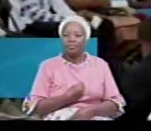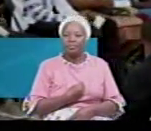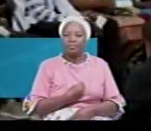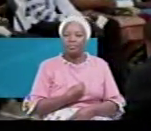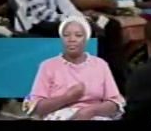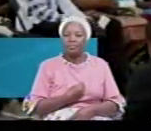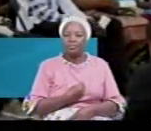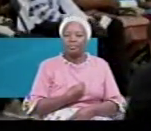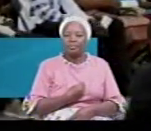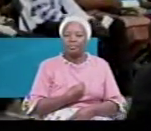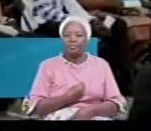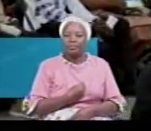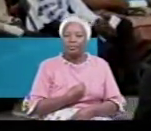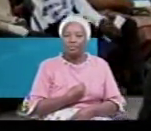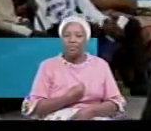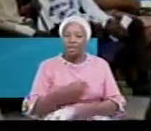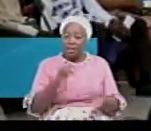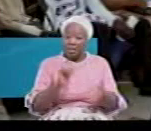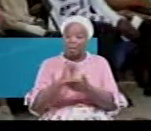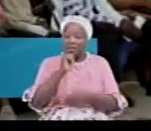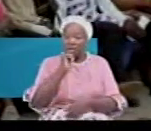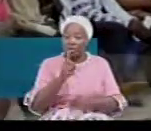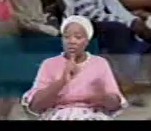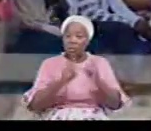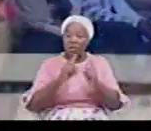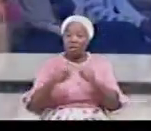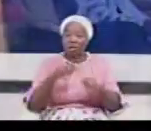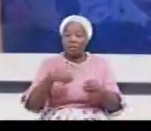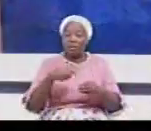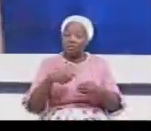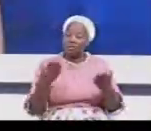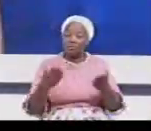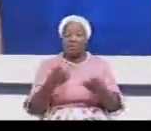It's not talking about visiting them somewhere we don't know.